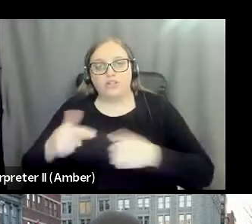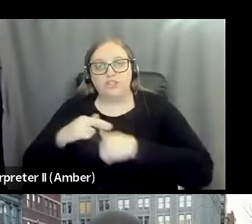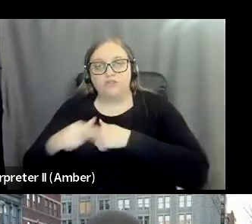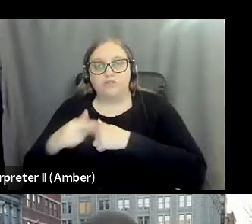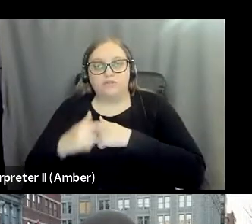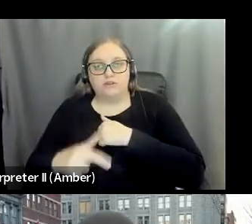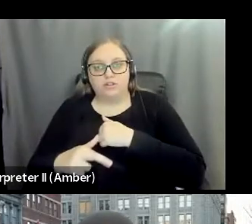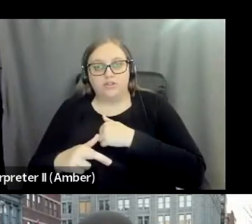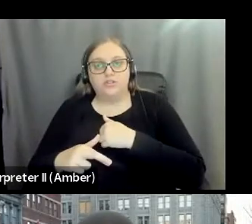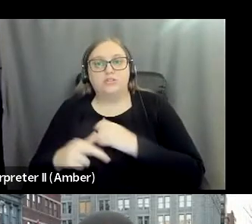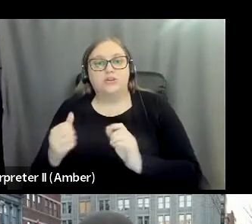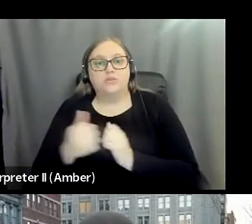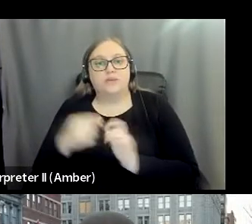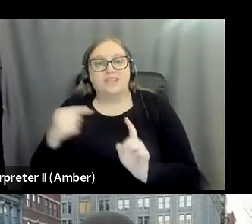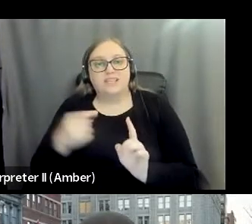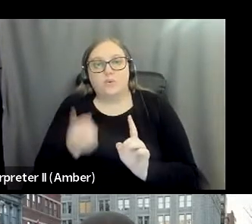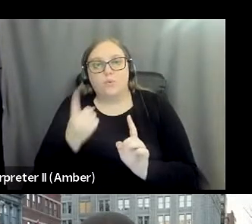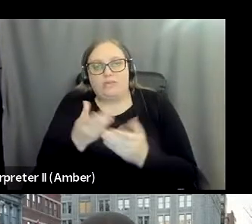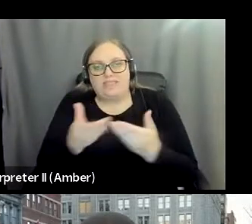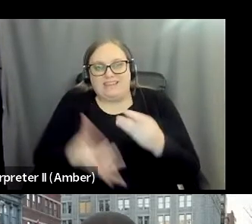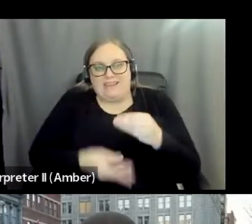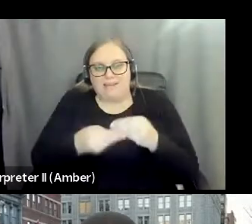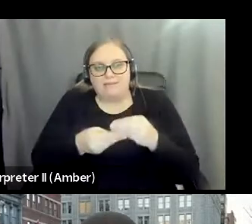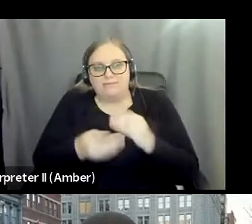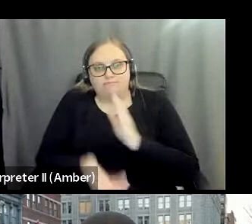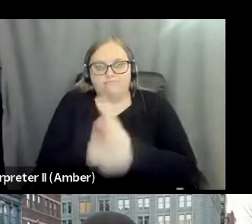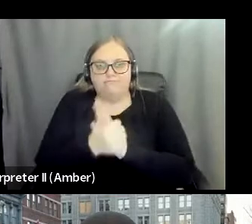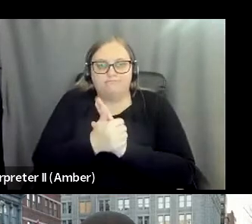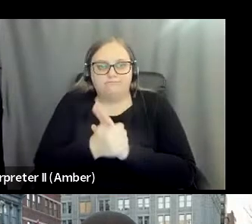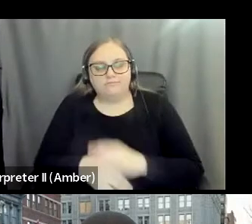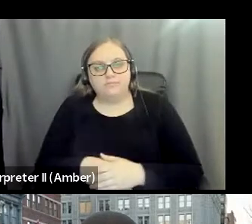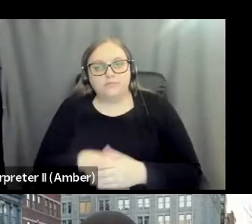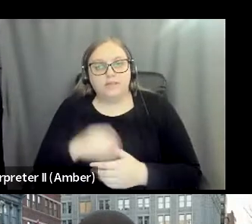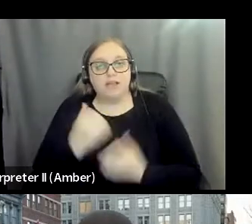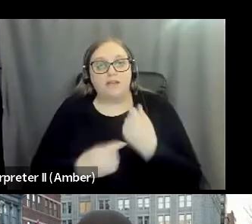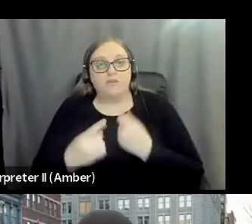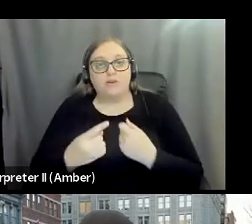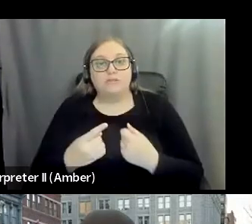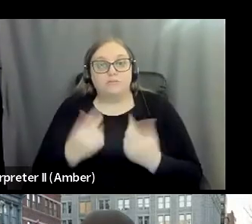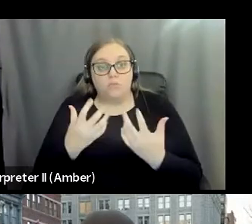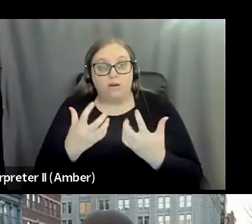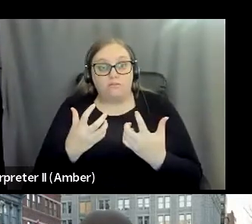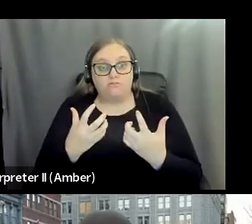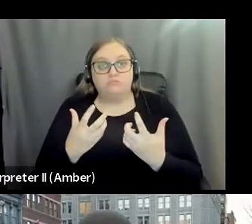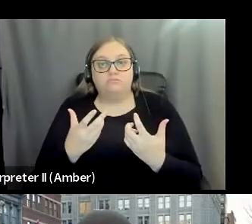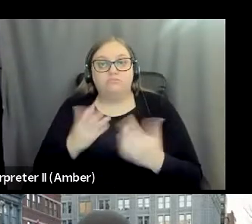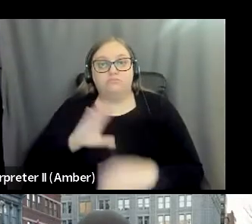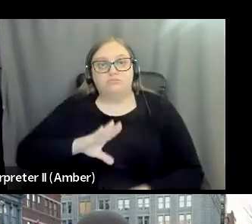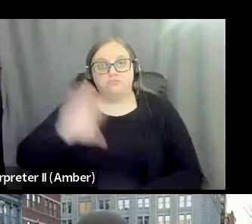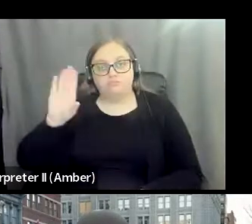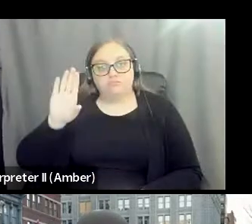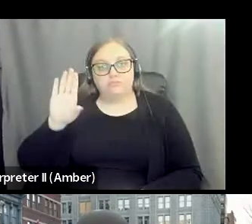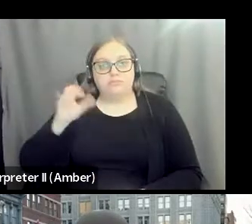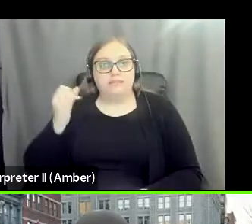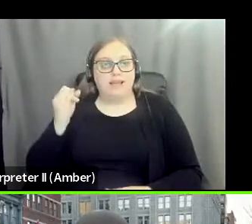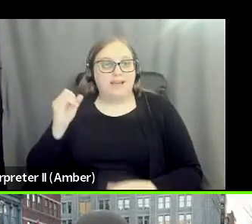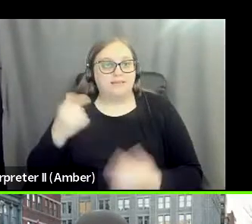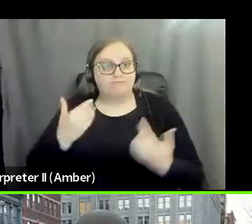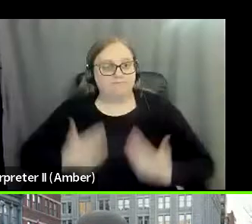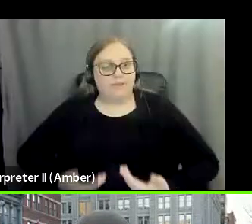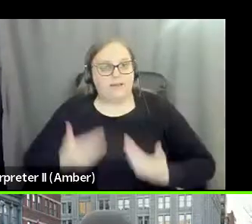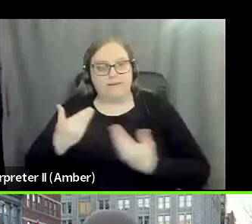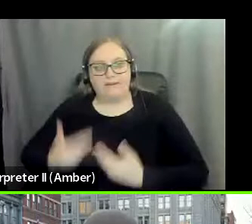referrals with this one measure added. All those in favor of the motion say aye. Aye.